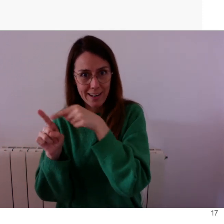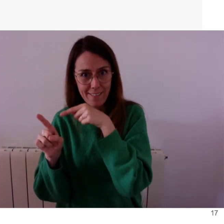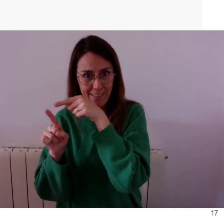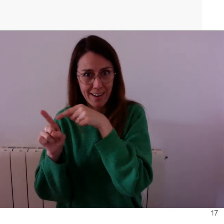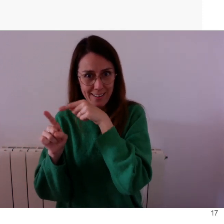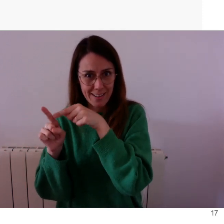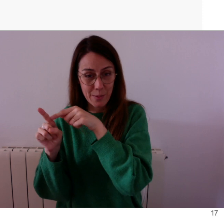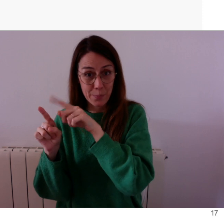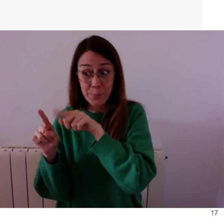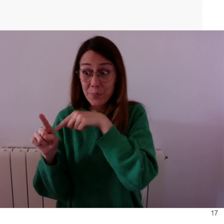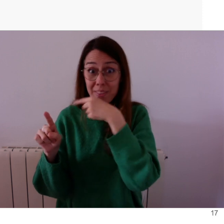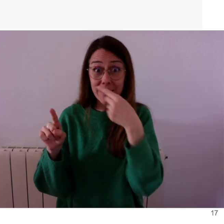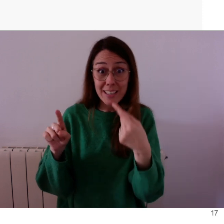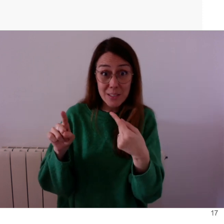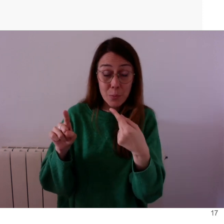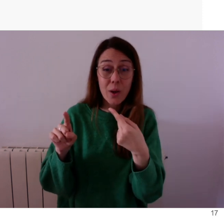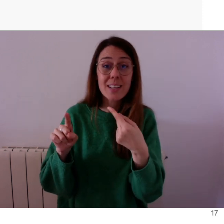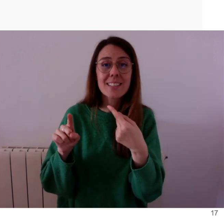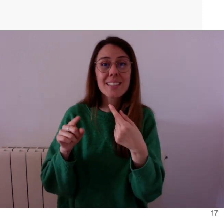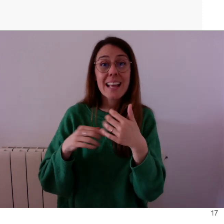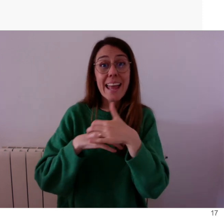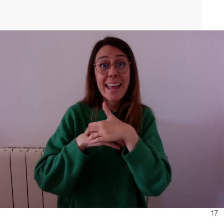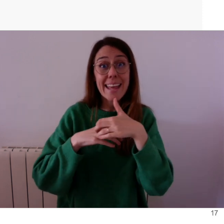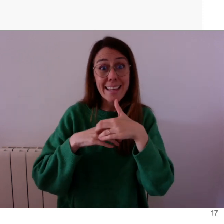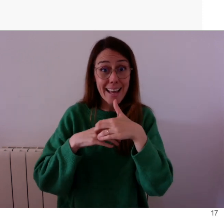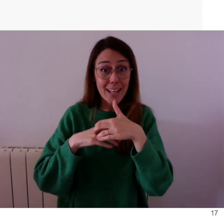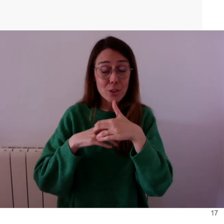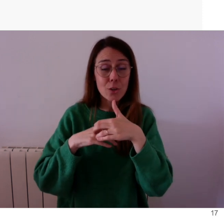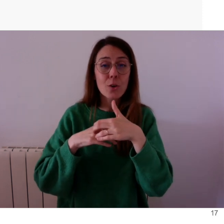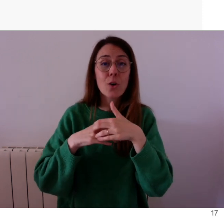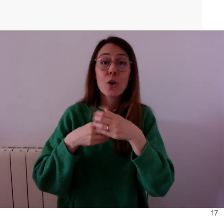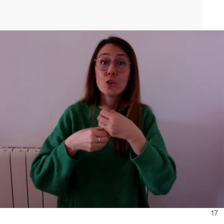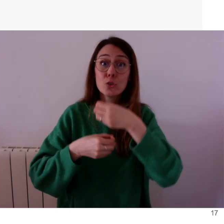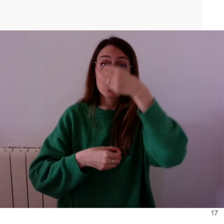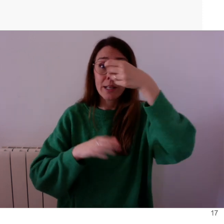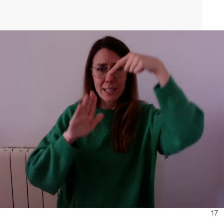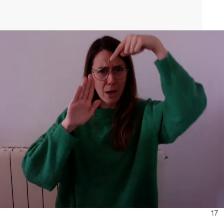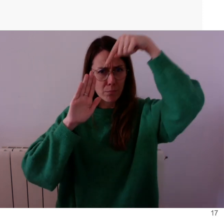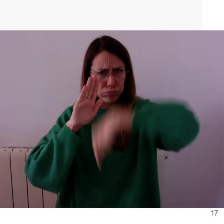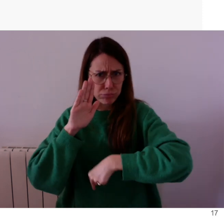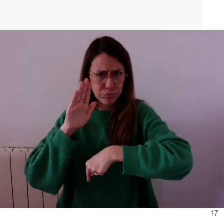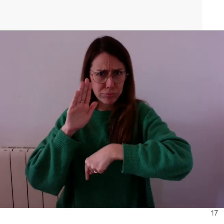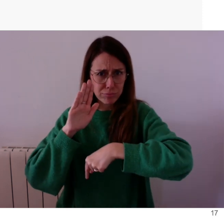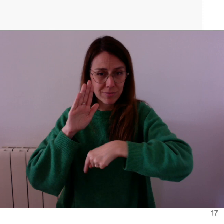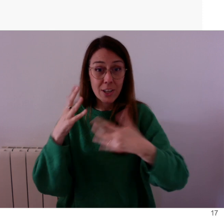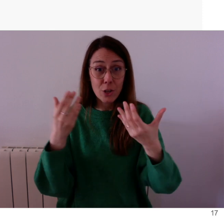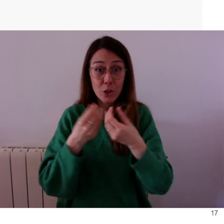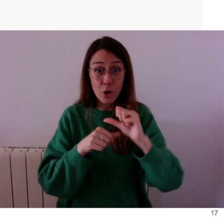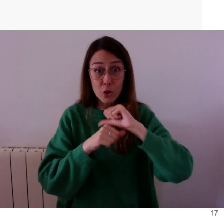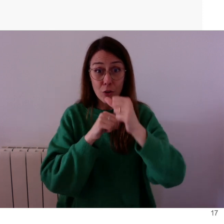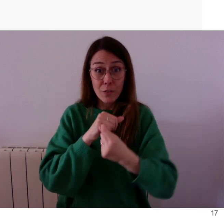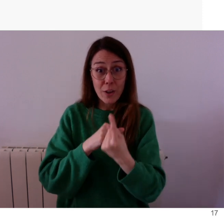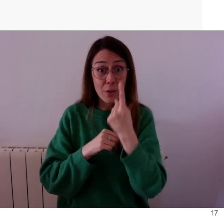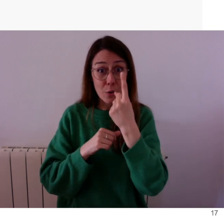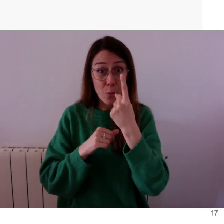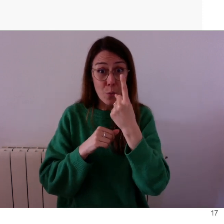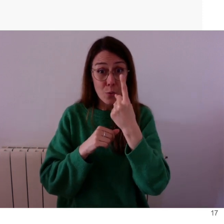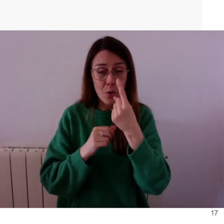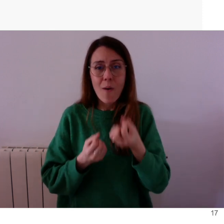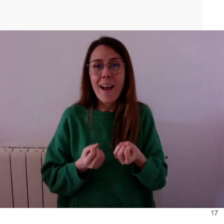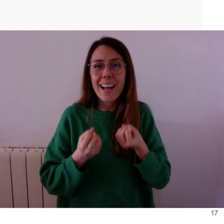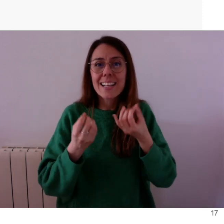is reintroduced with a lexical sign, and then